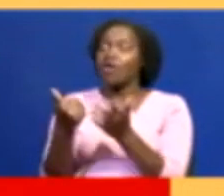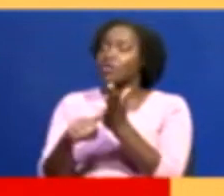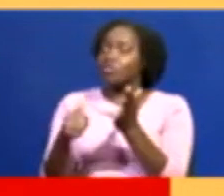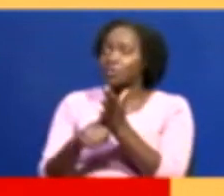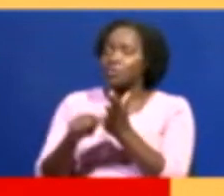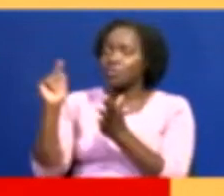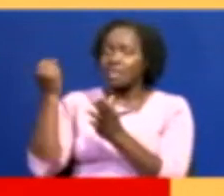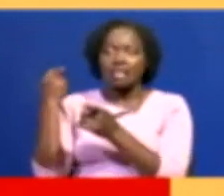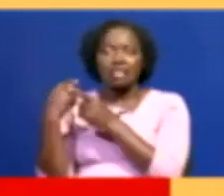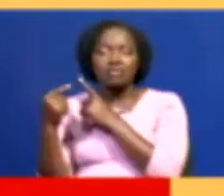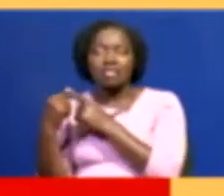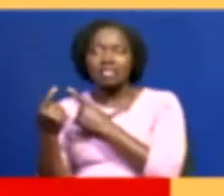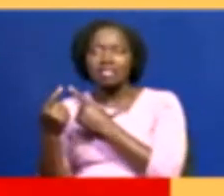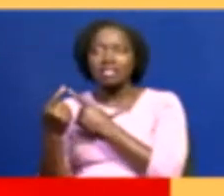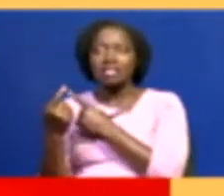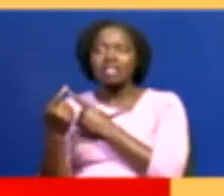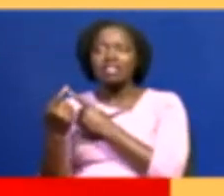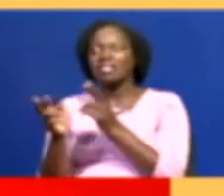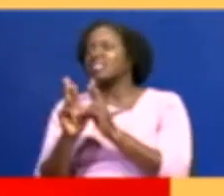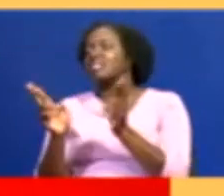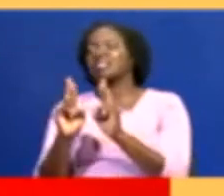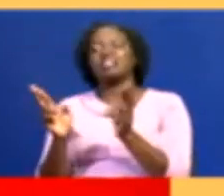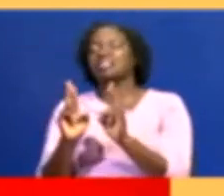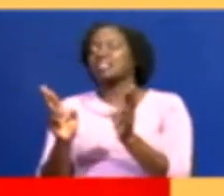facing Kenyans, they were not ready